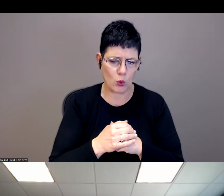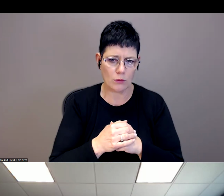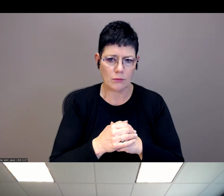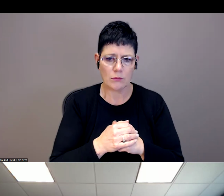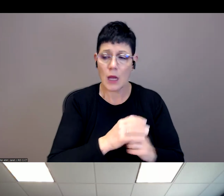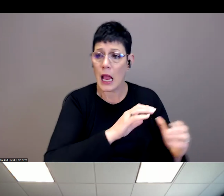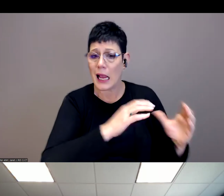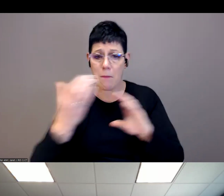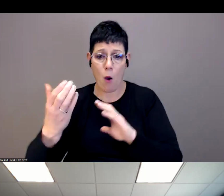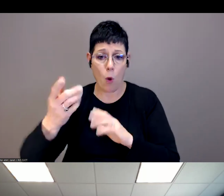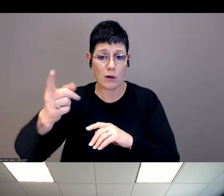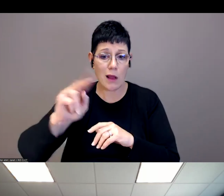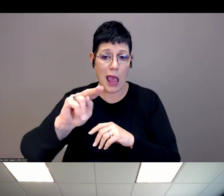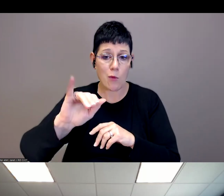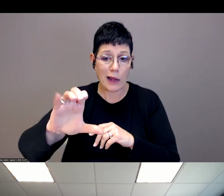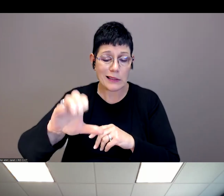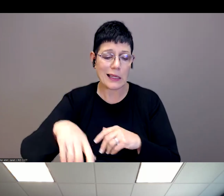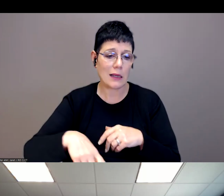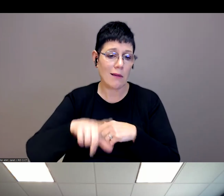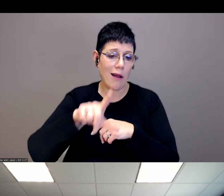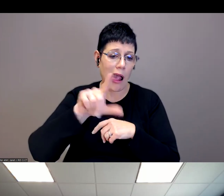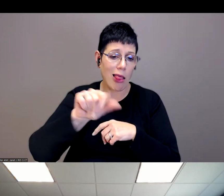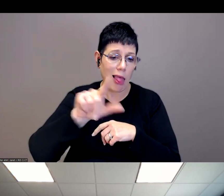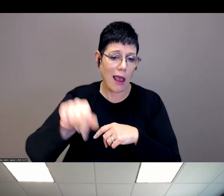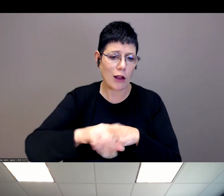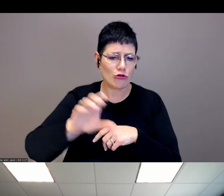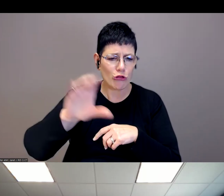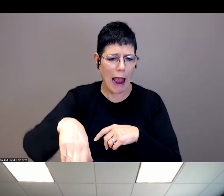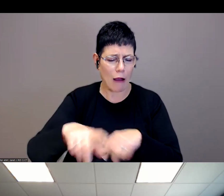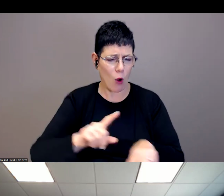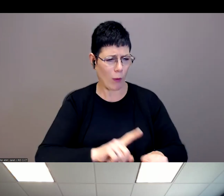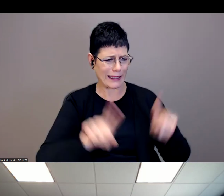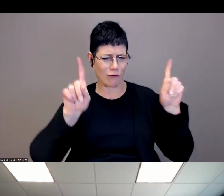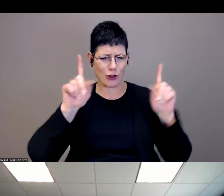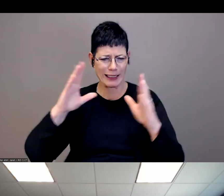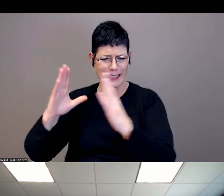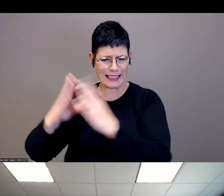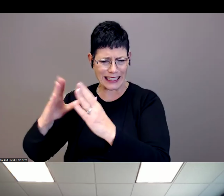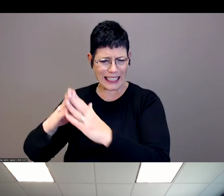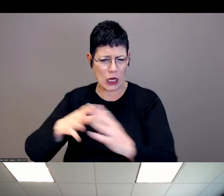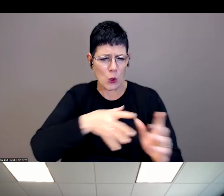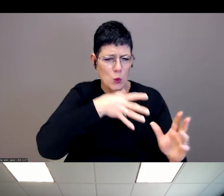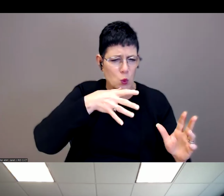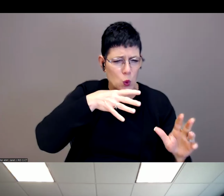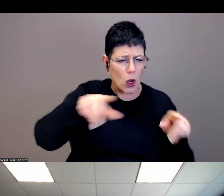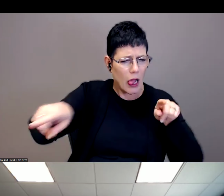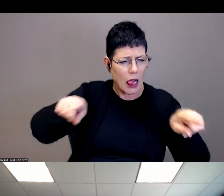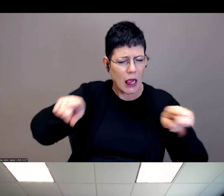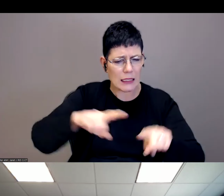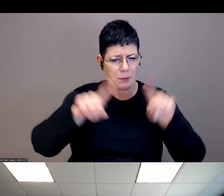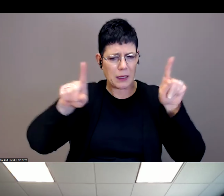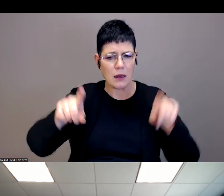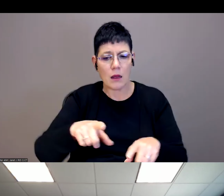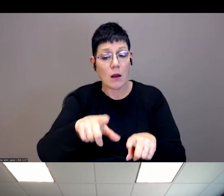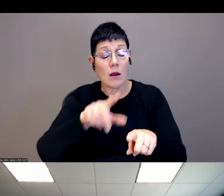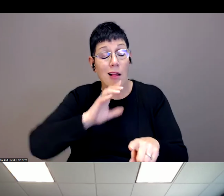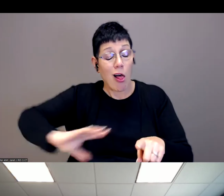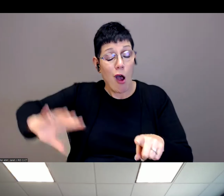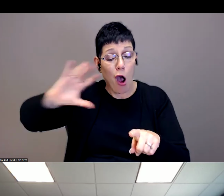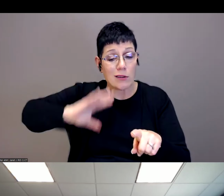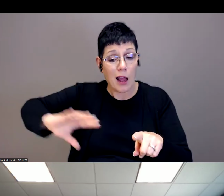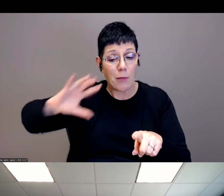New York or in LA or Chicago. So that's why it's critically important to understand, in the old school